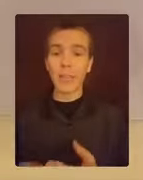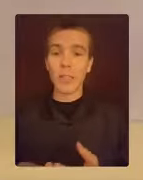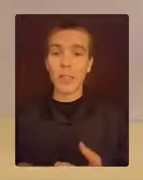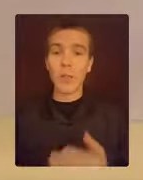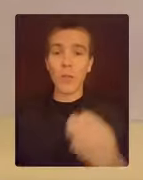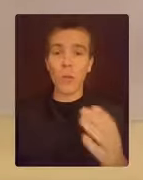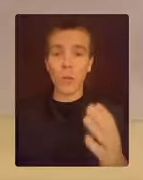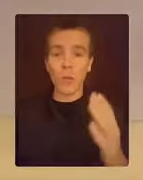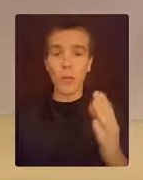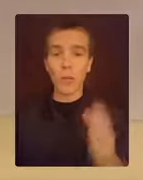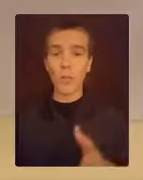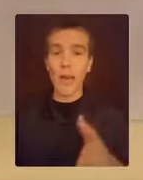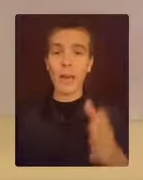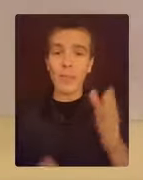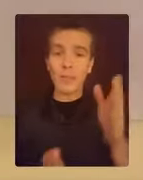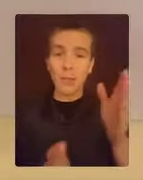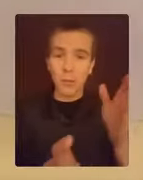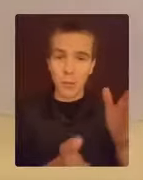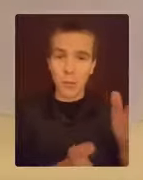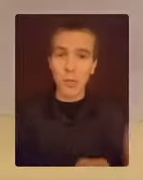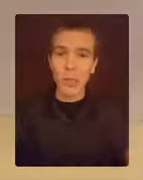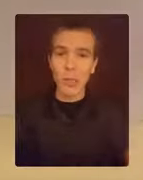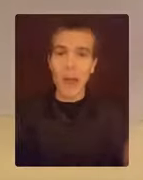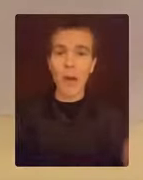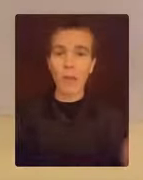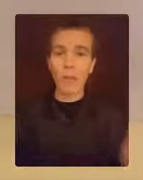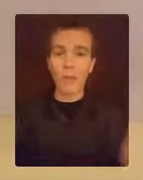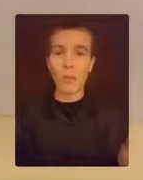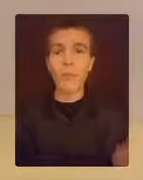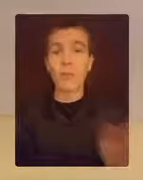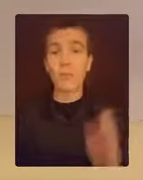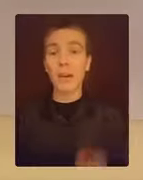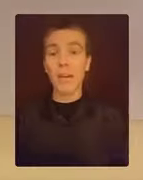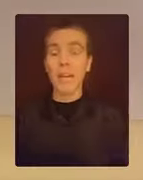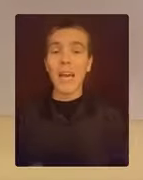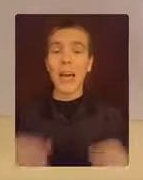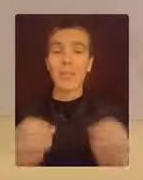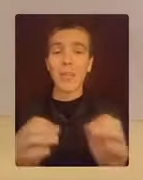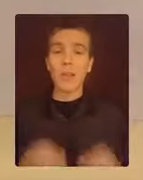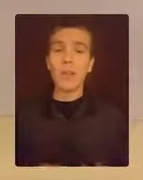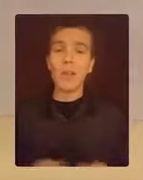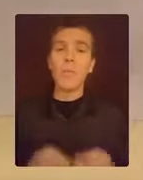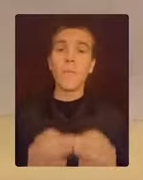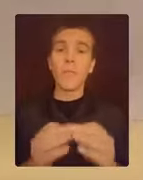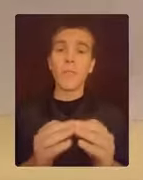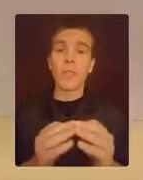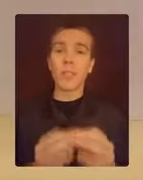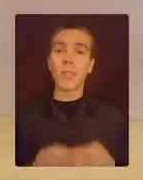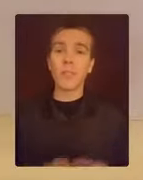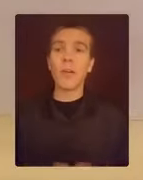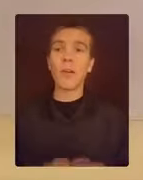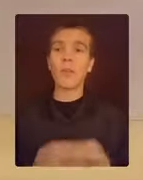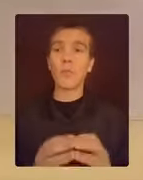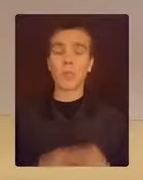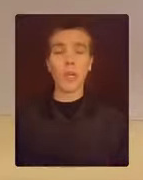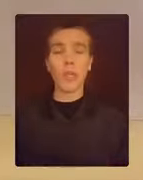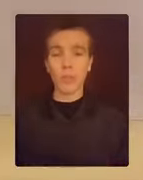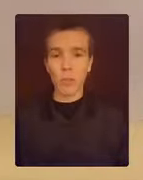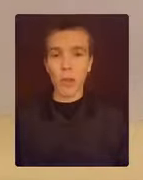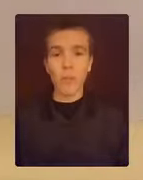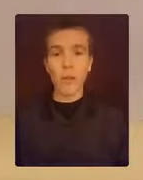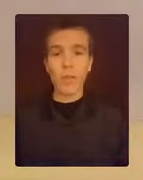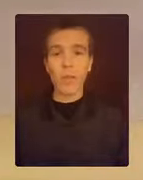that's that you can do that. So you can do it out of your dreams, but I'm telling you, this is an experience that will